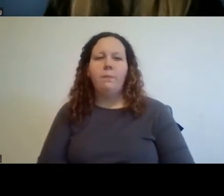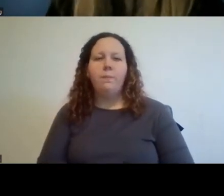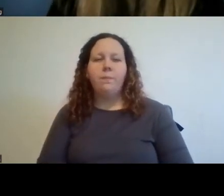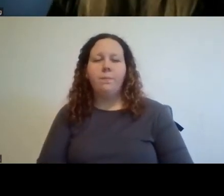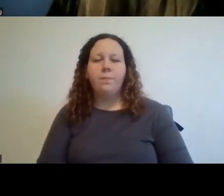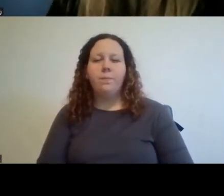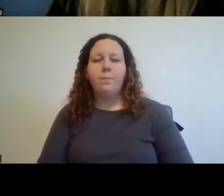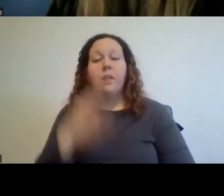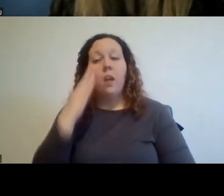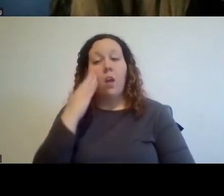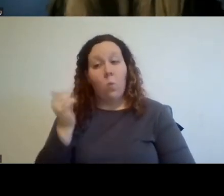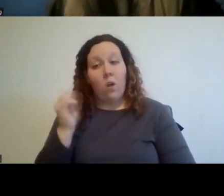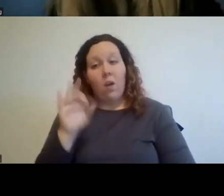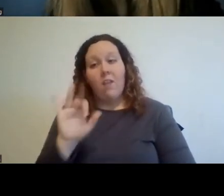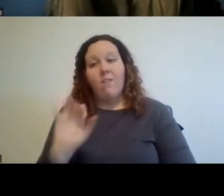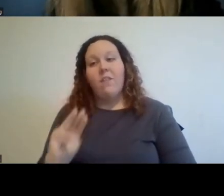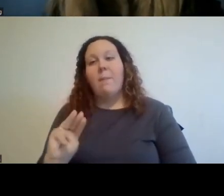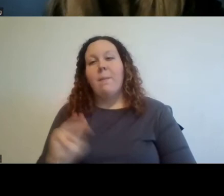Why FM?